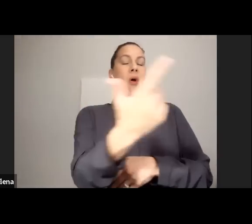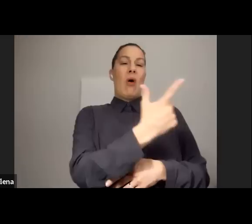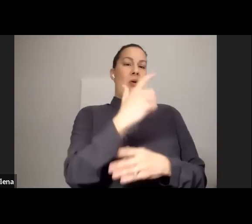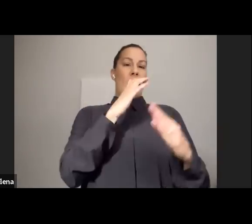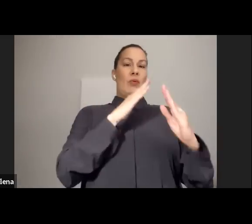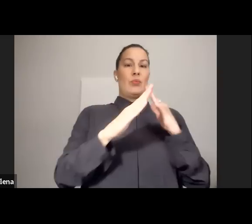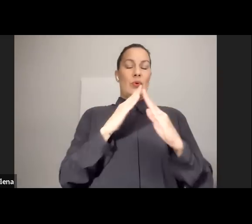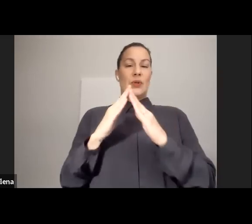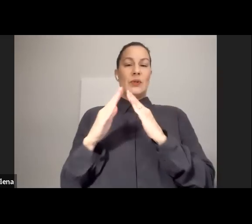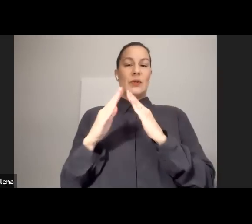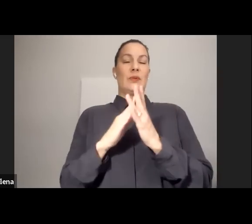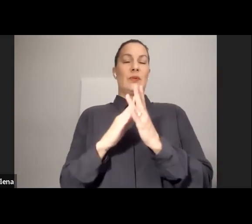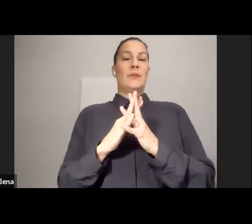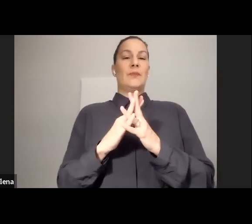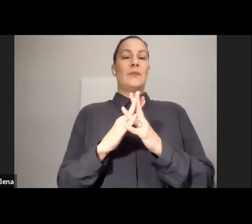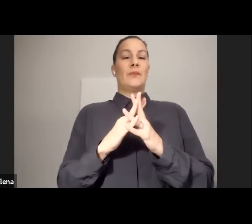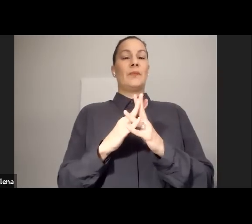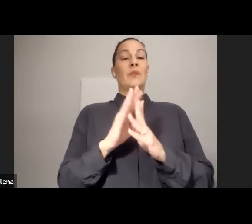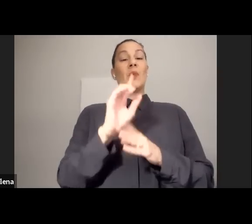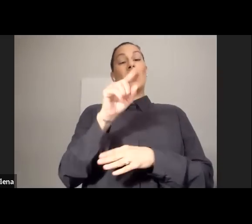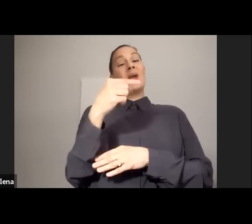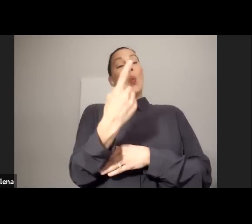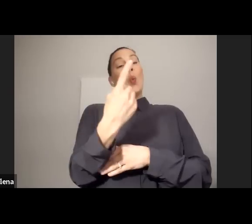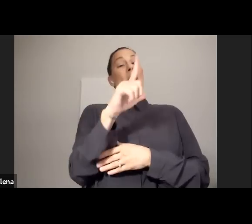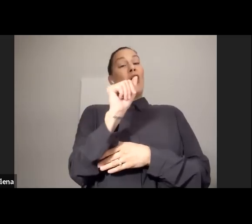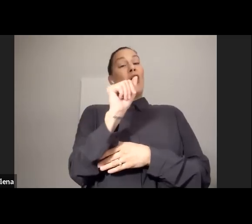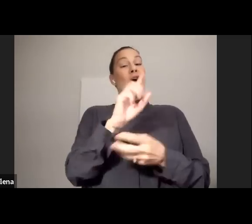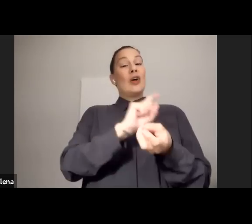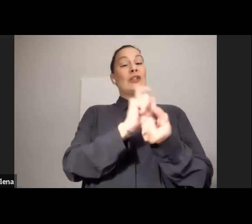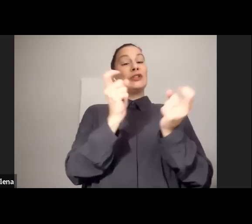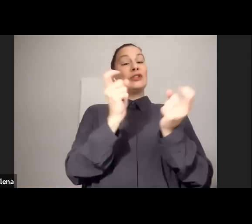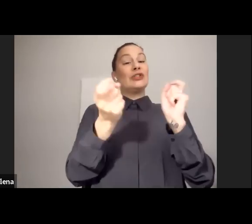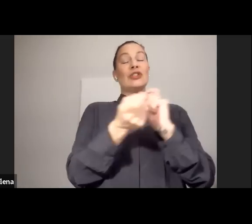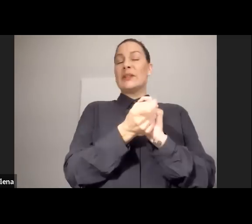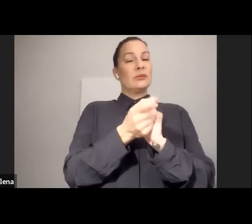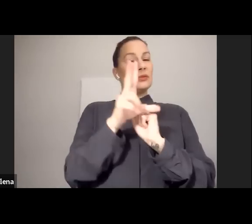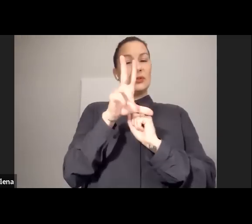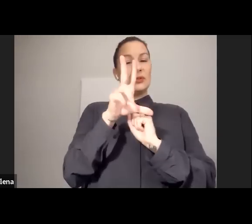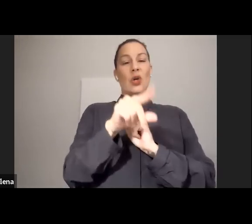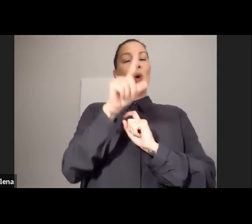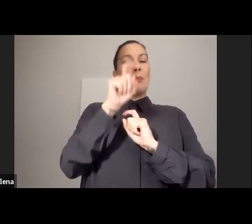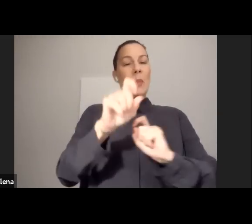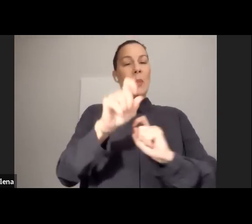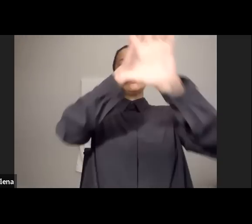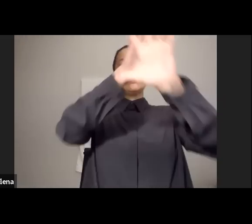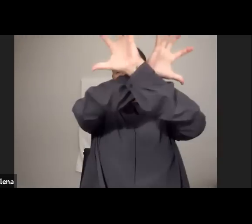single bill or by a single change in the law, but only by tearing down the whole damn system.